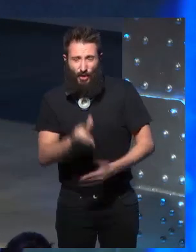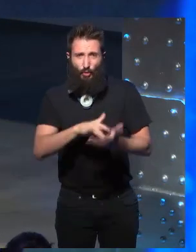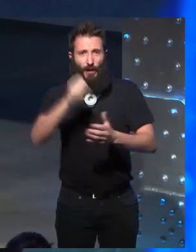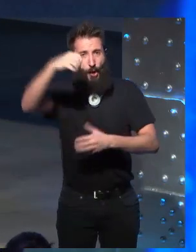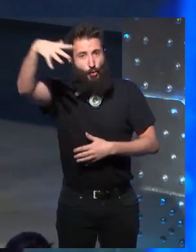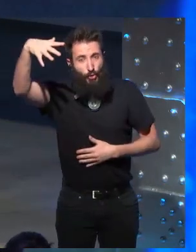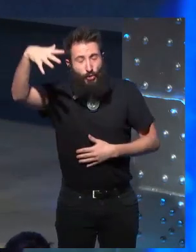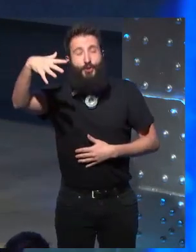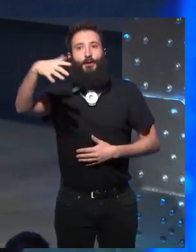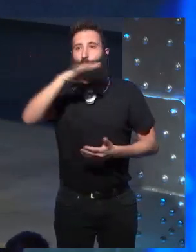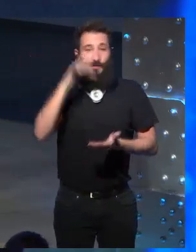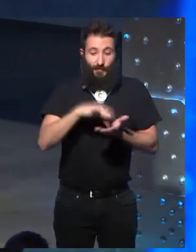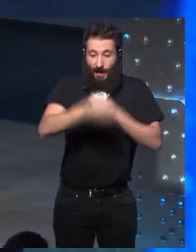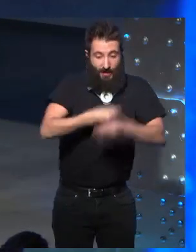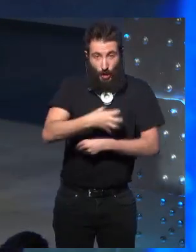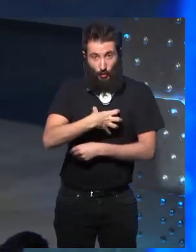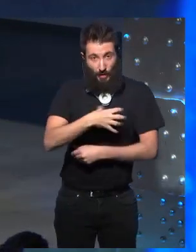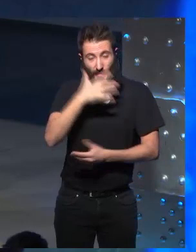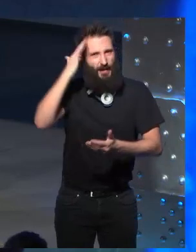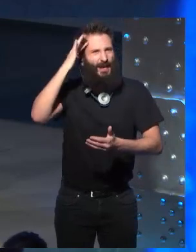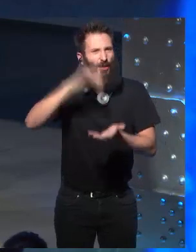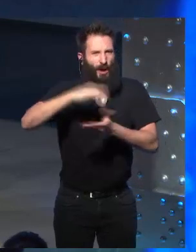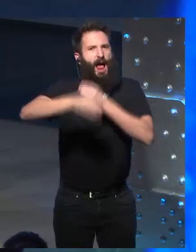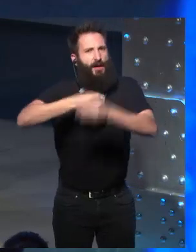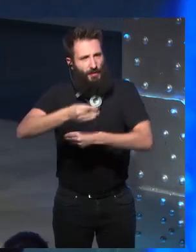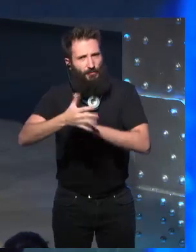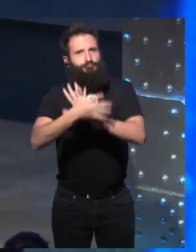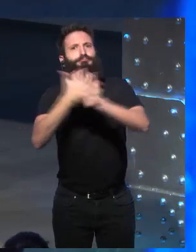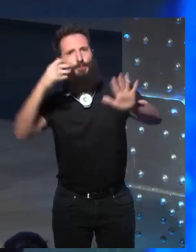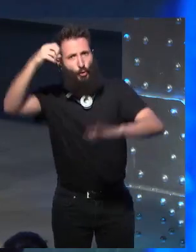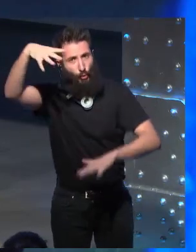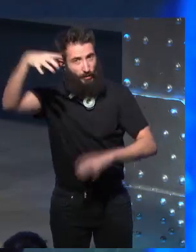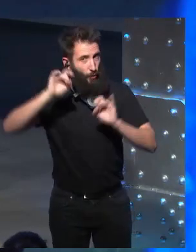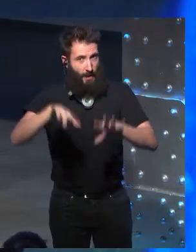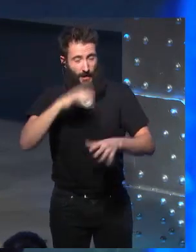we can't do, but if we do, our time would not